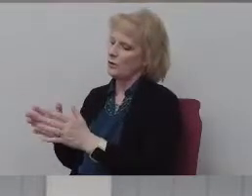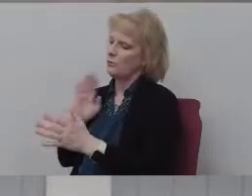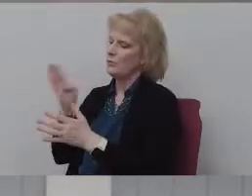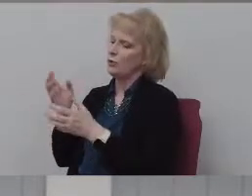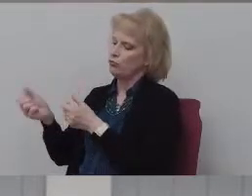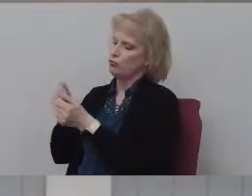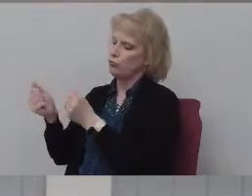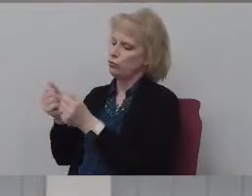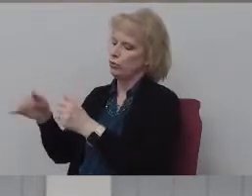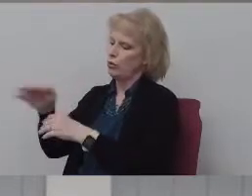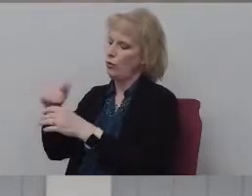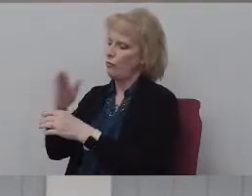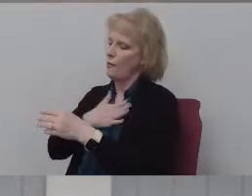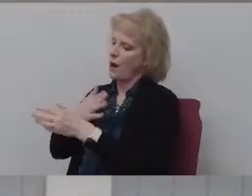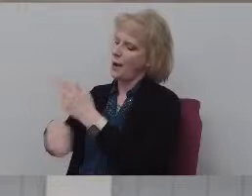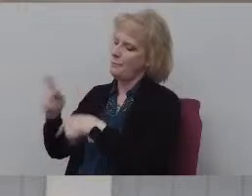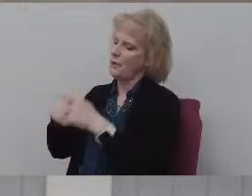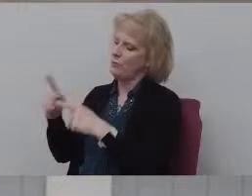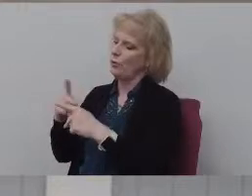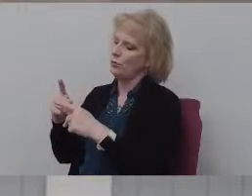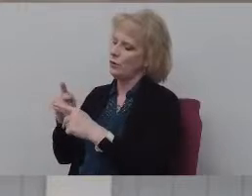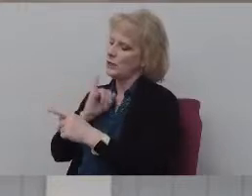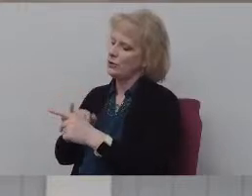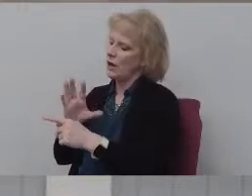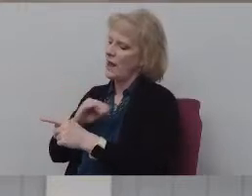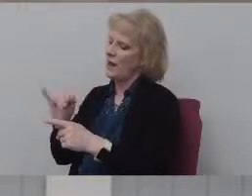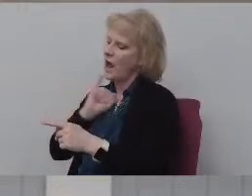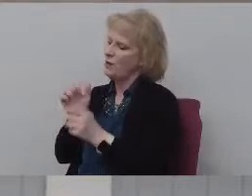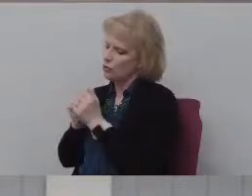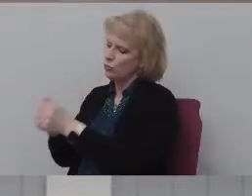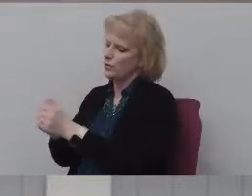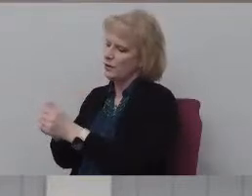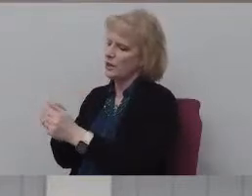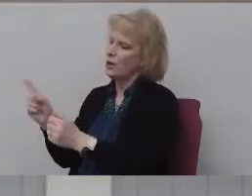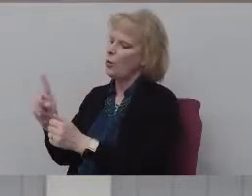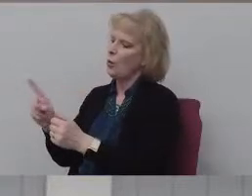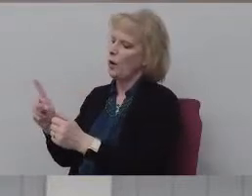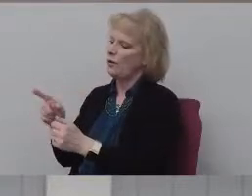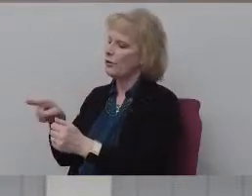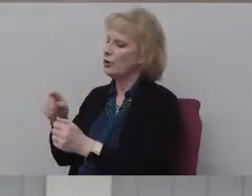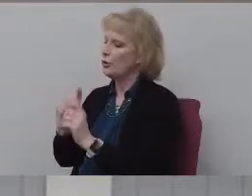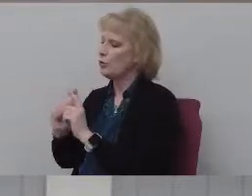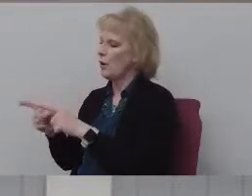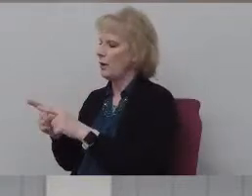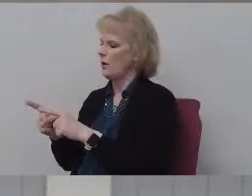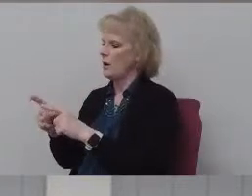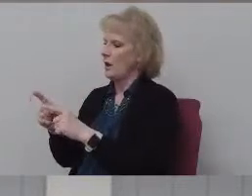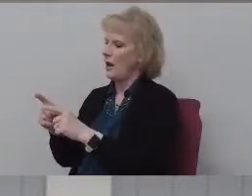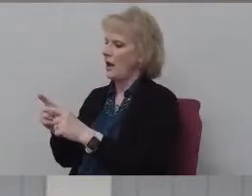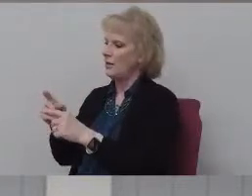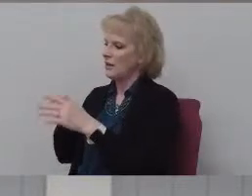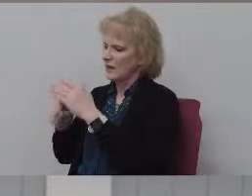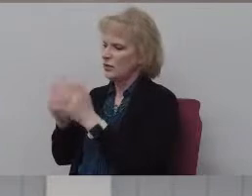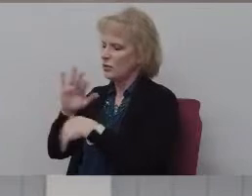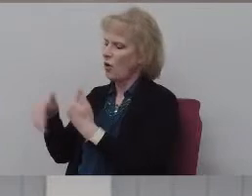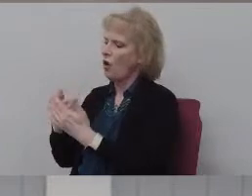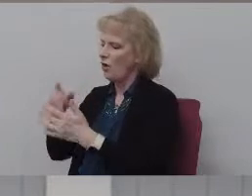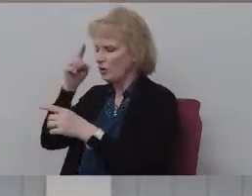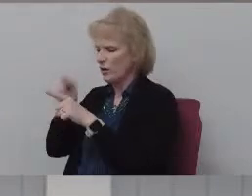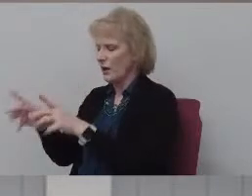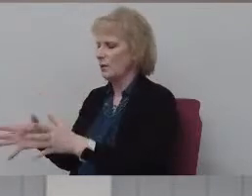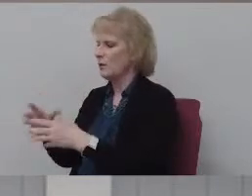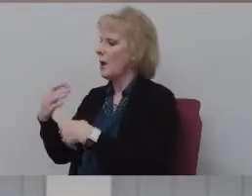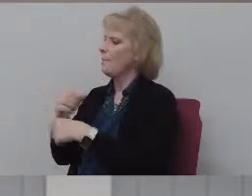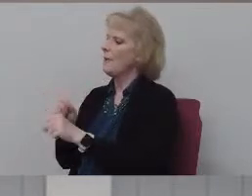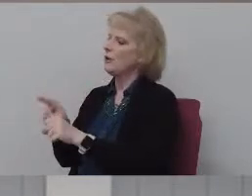over my people, over Israel. And I was with thee whithersoever thou wentest, and have cut off all thine enemies out of thy sight, and have made